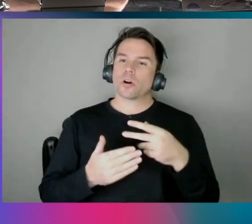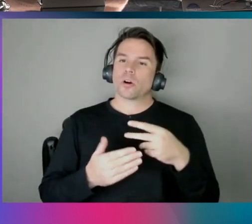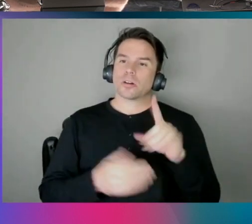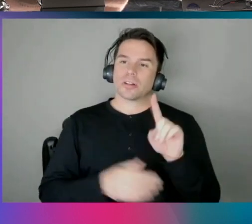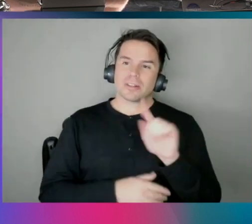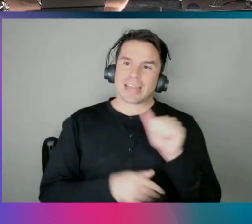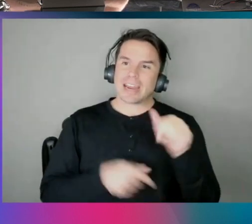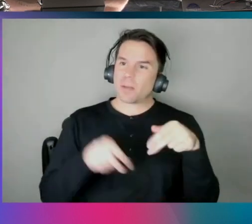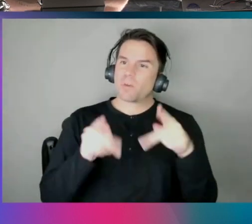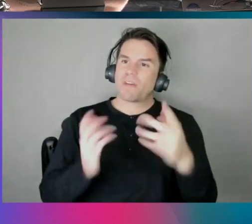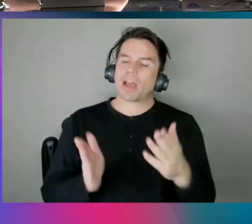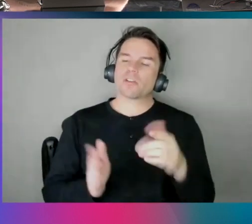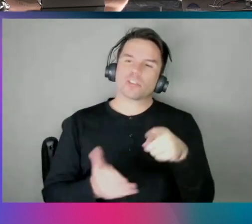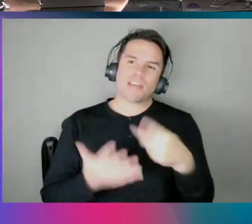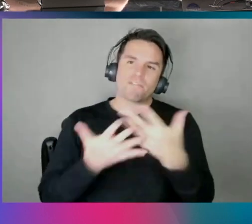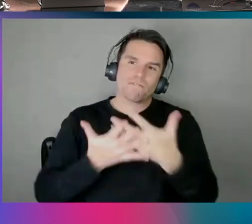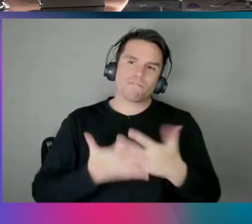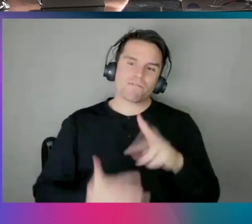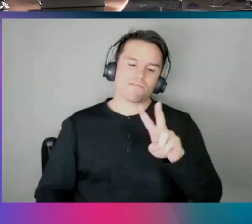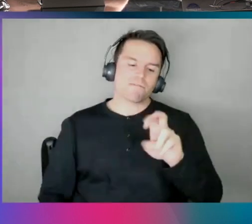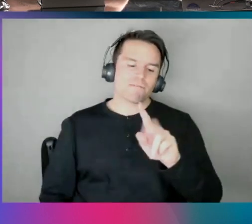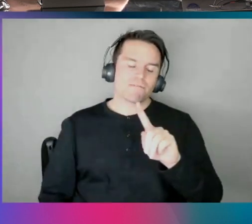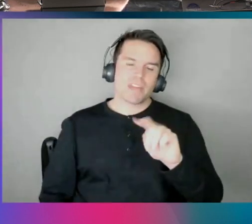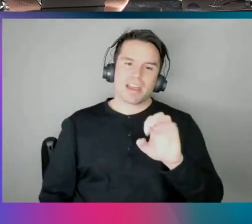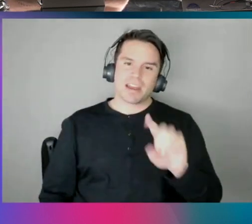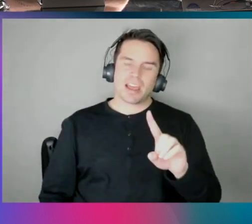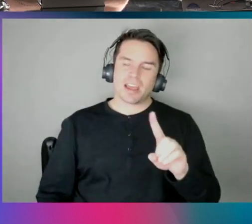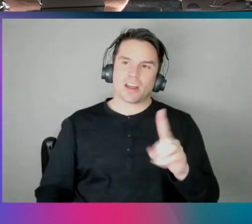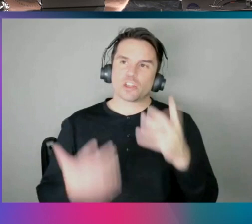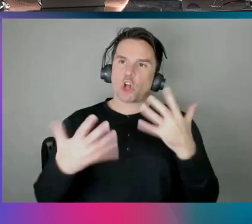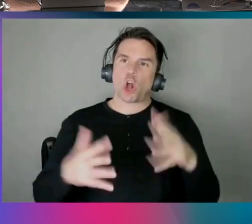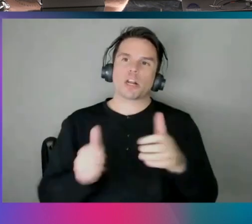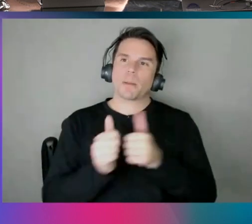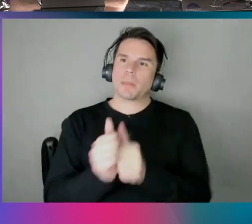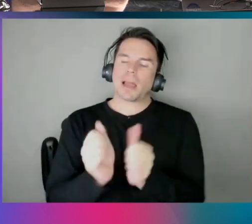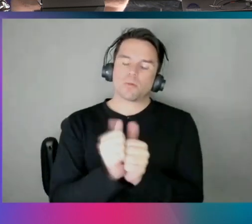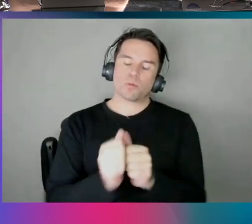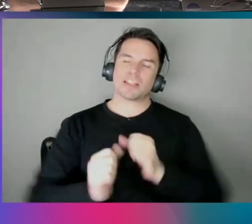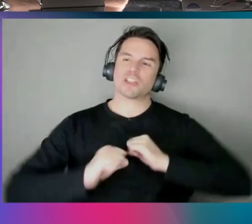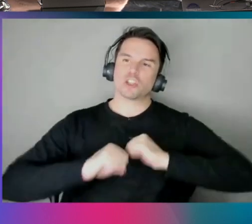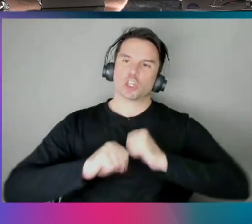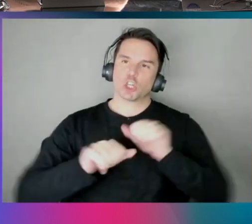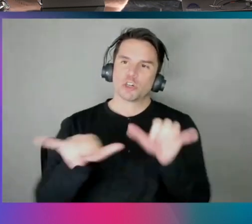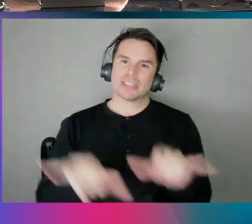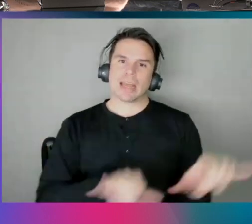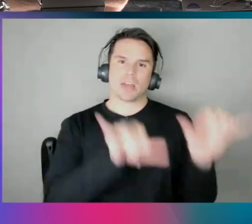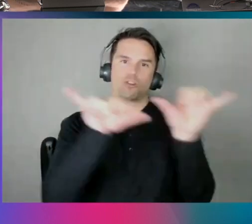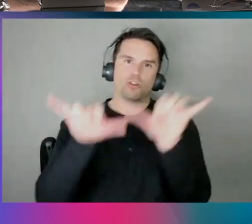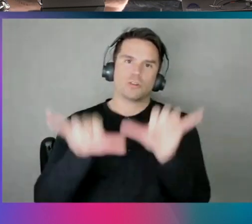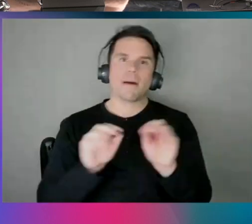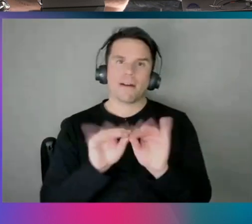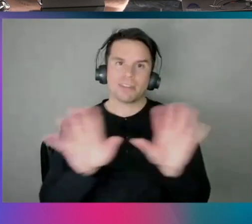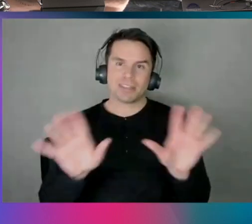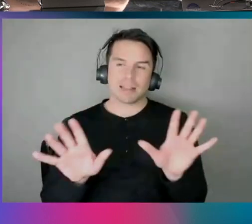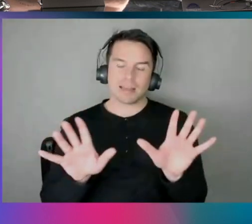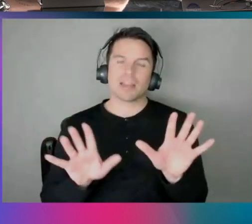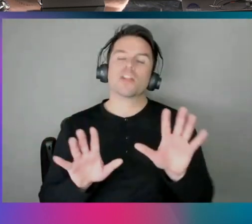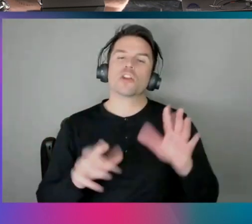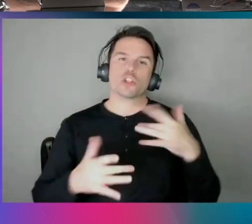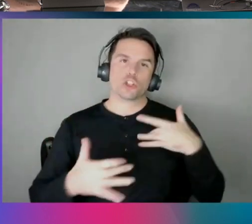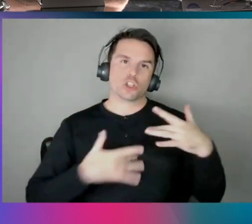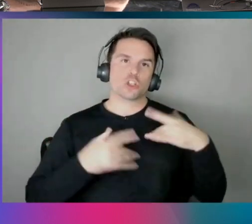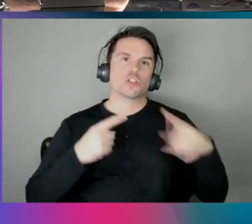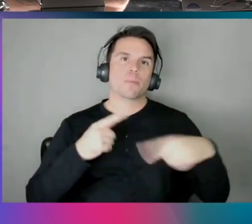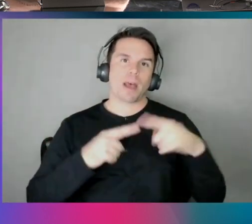data is compliant with security standards. I think that's very important today. Obviously, there's concerns about third-party data in the data brokering